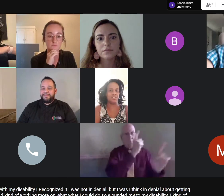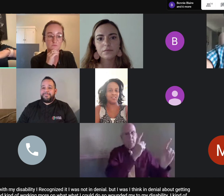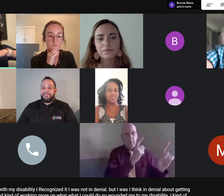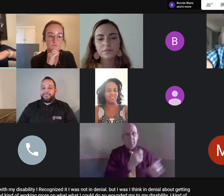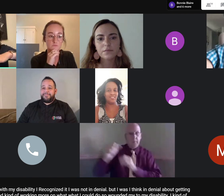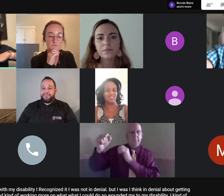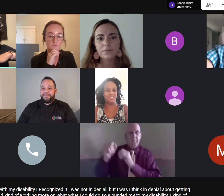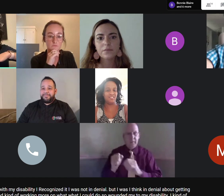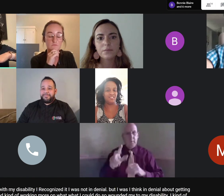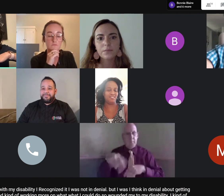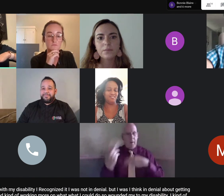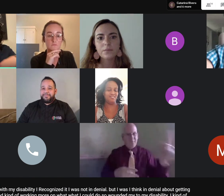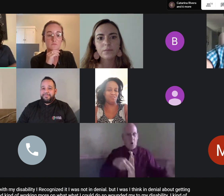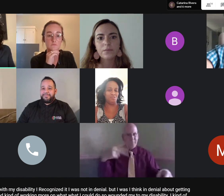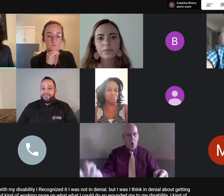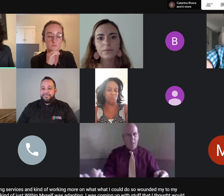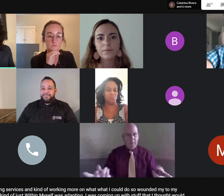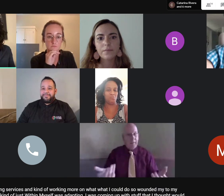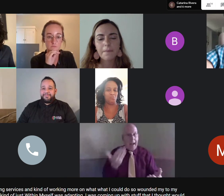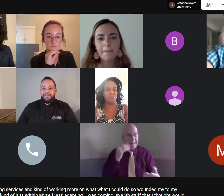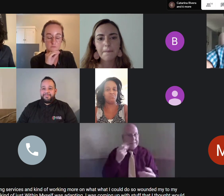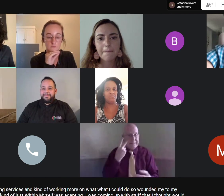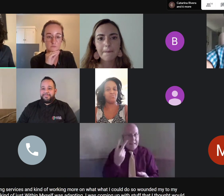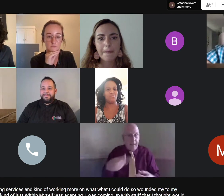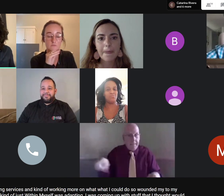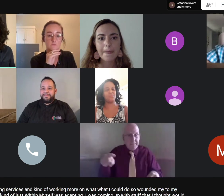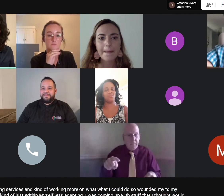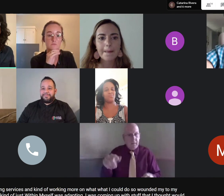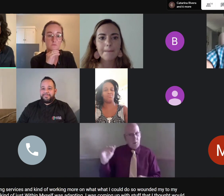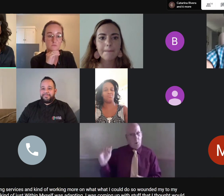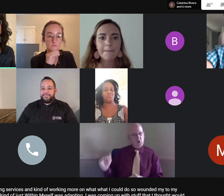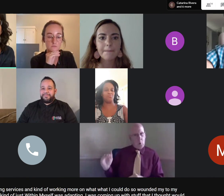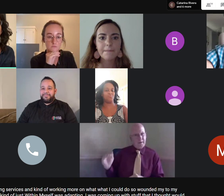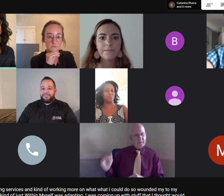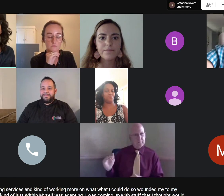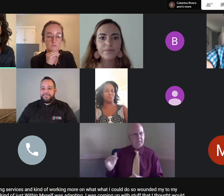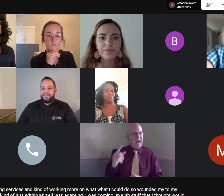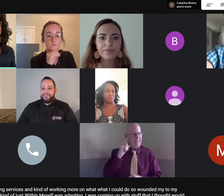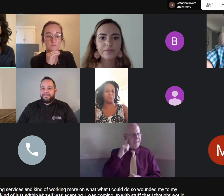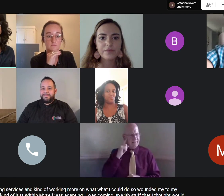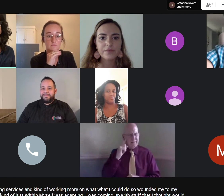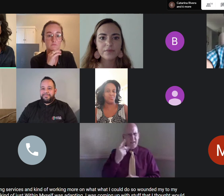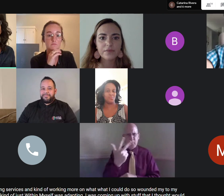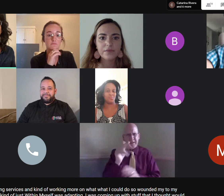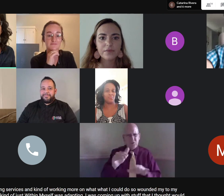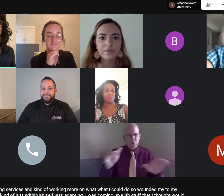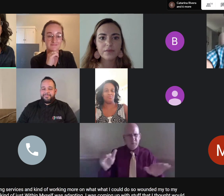a certain level. I just wasn't seeing them. I think I had to knock down like 3